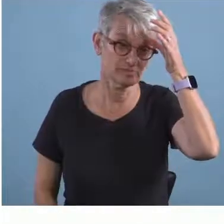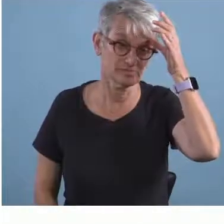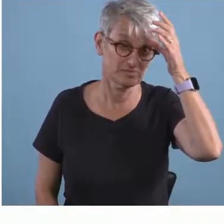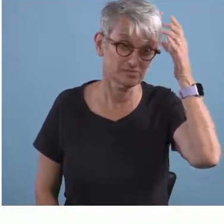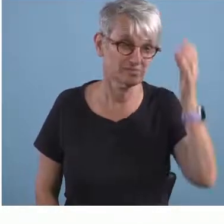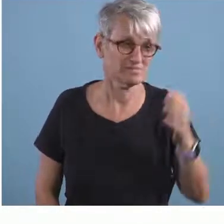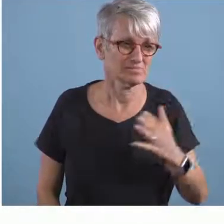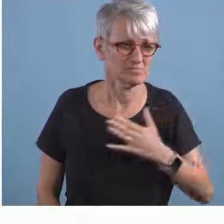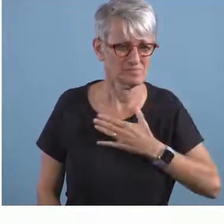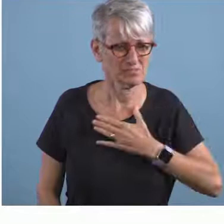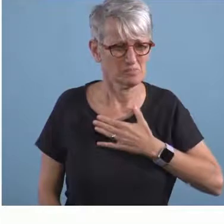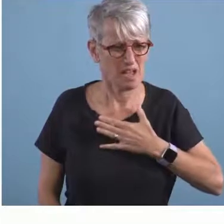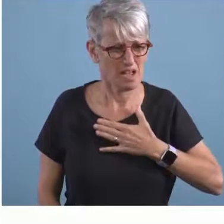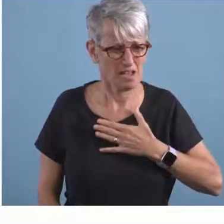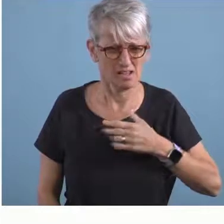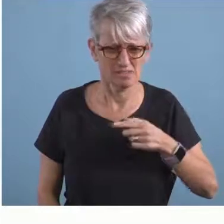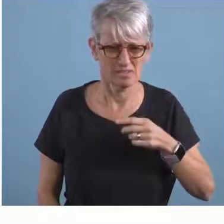Will my pointer work?